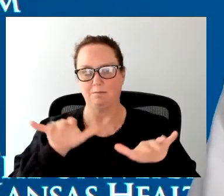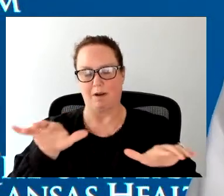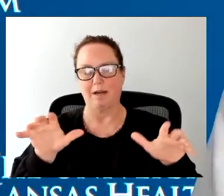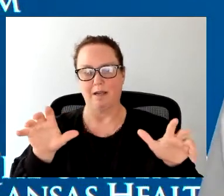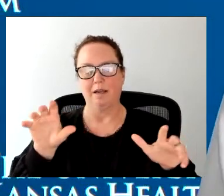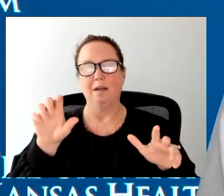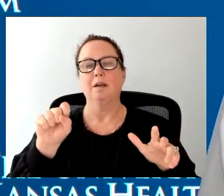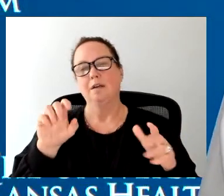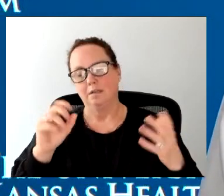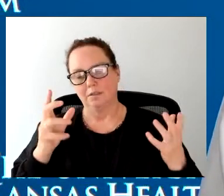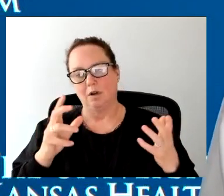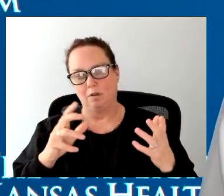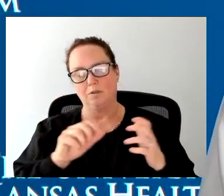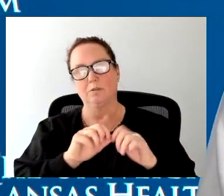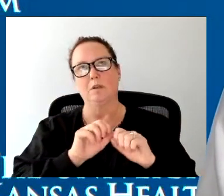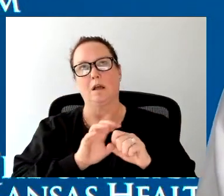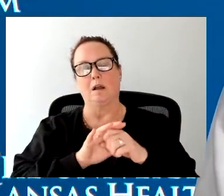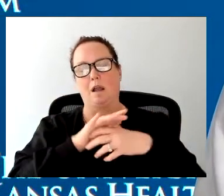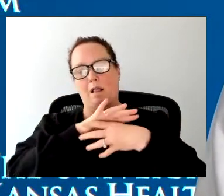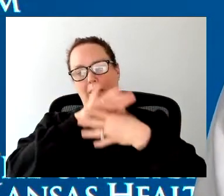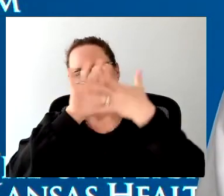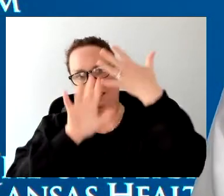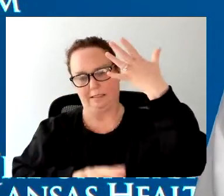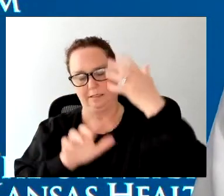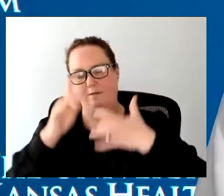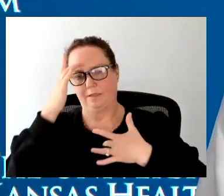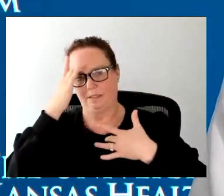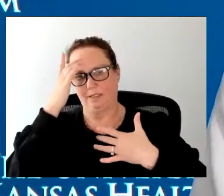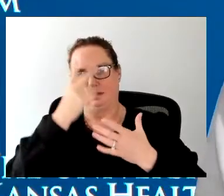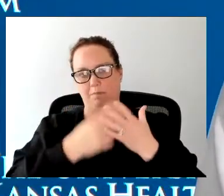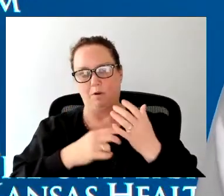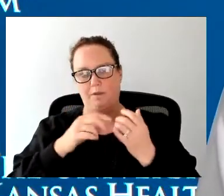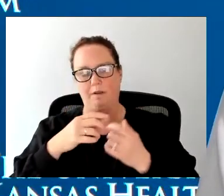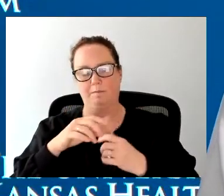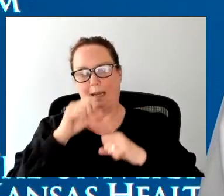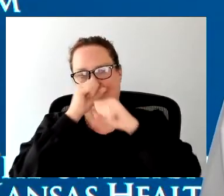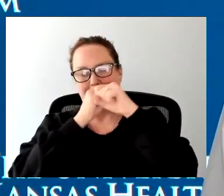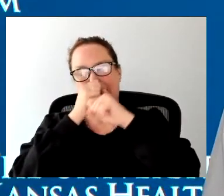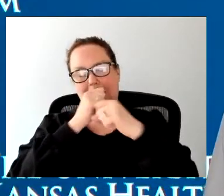are a plethora of diseases that can be spread by both these mosquitoes